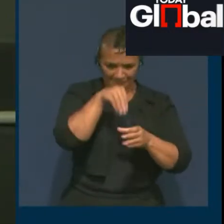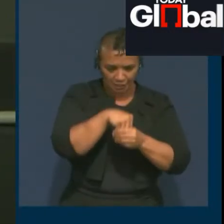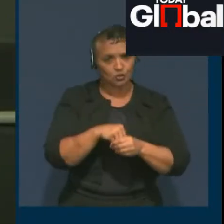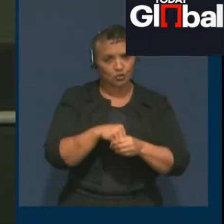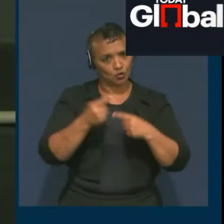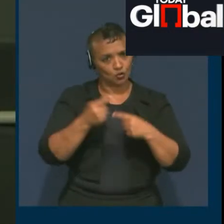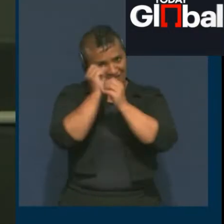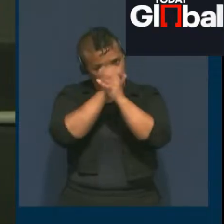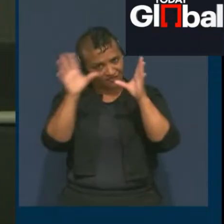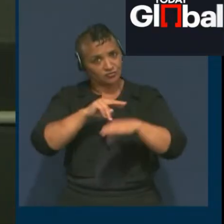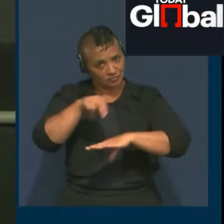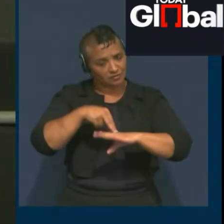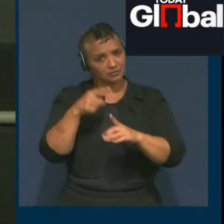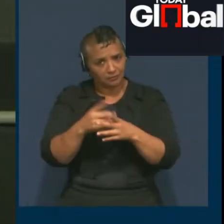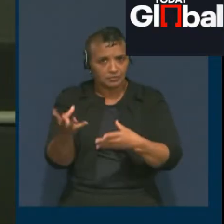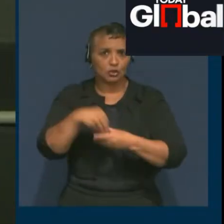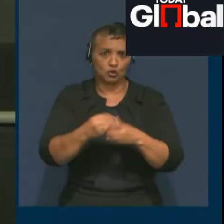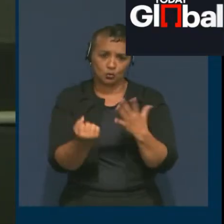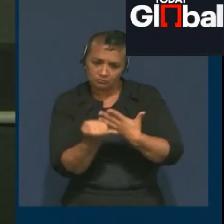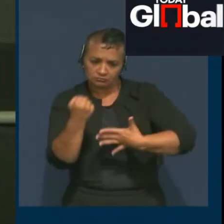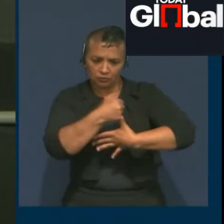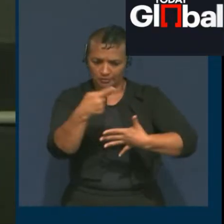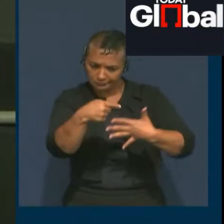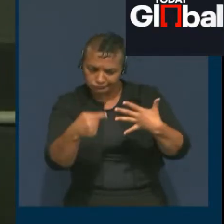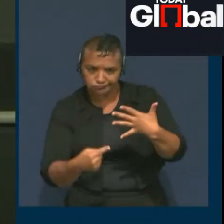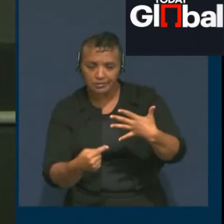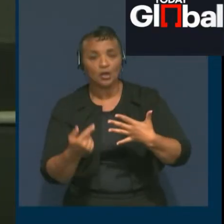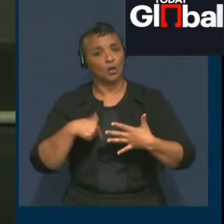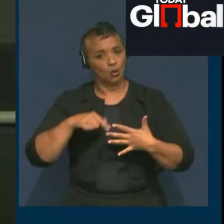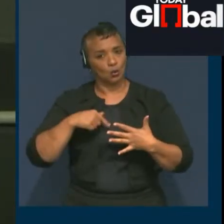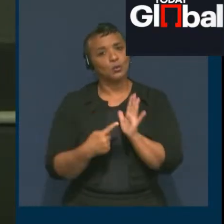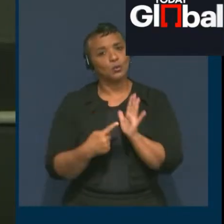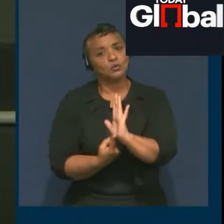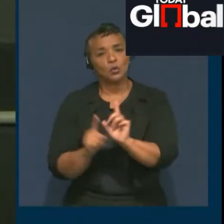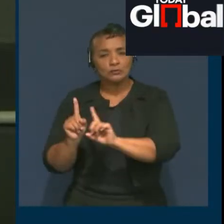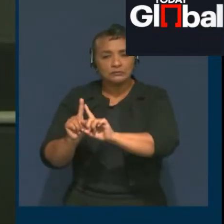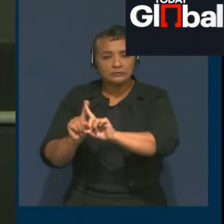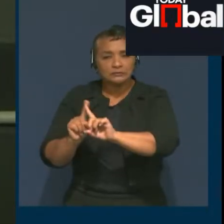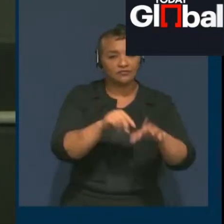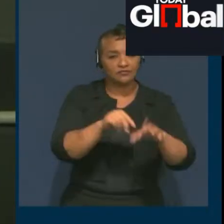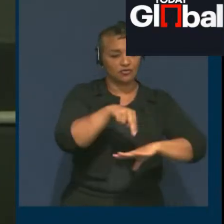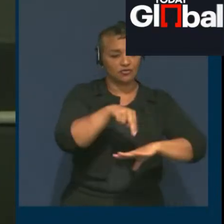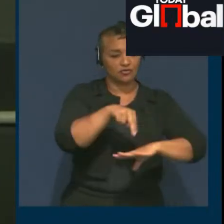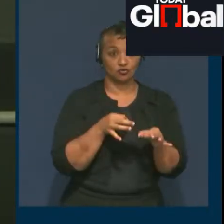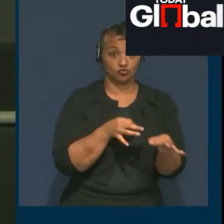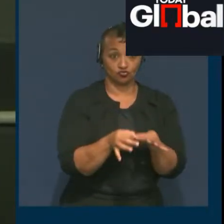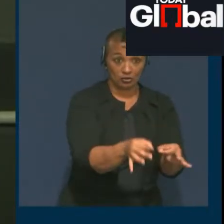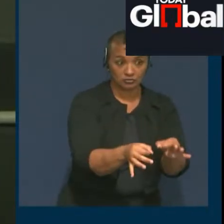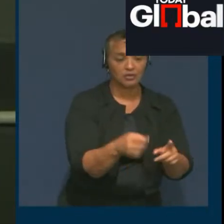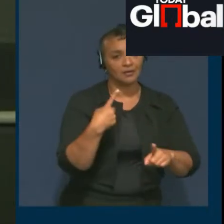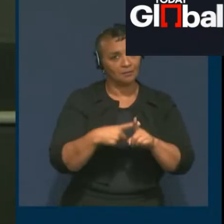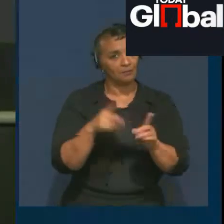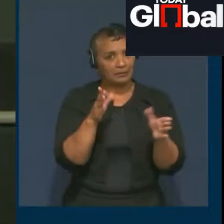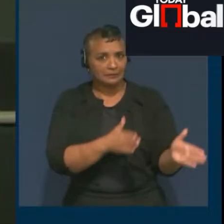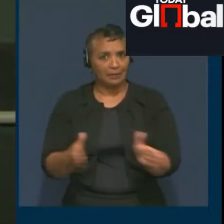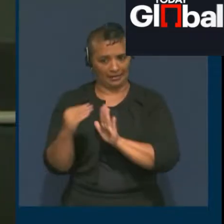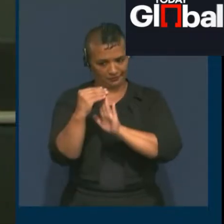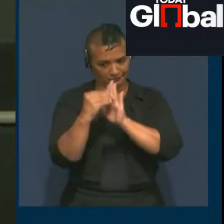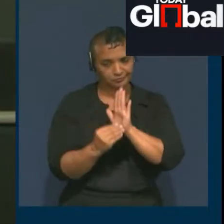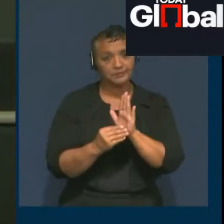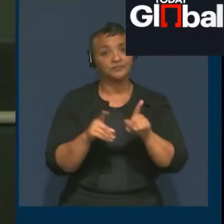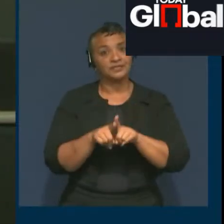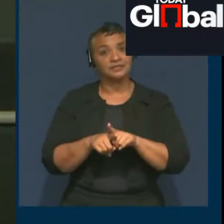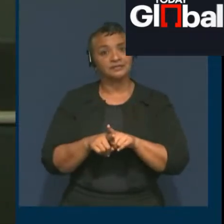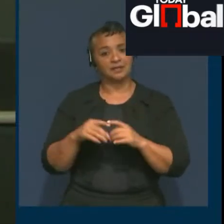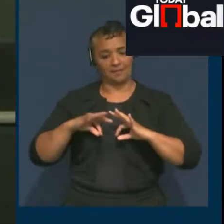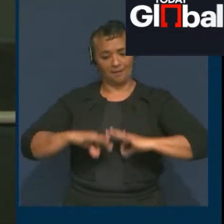developmental priorities. This has been reflected in a number of national strategies and plans, including the strategy of the Ministry